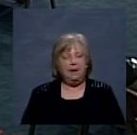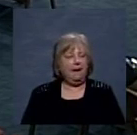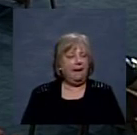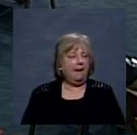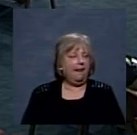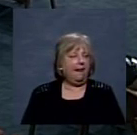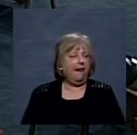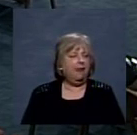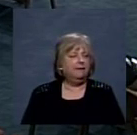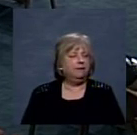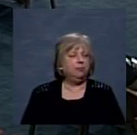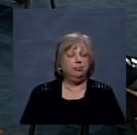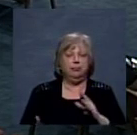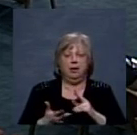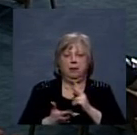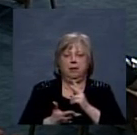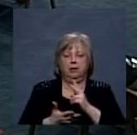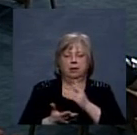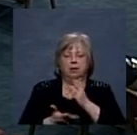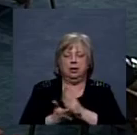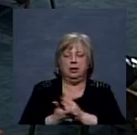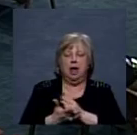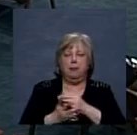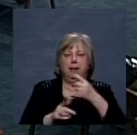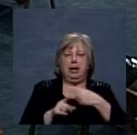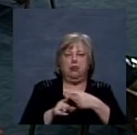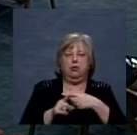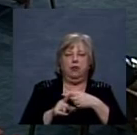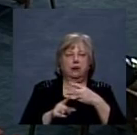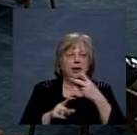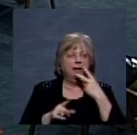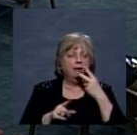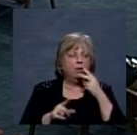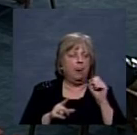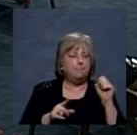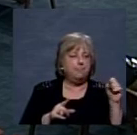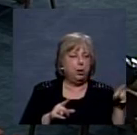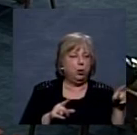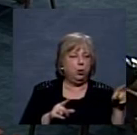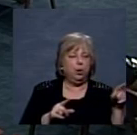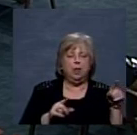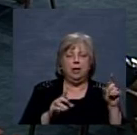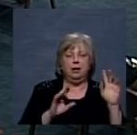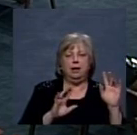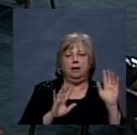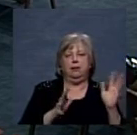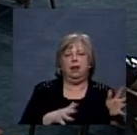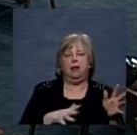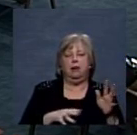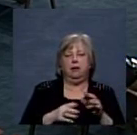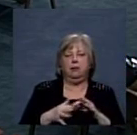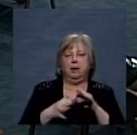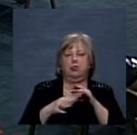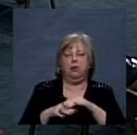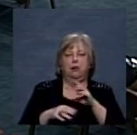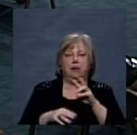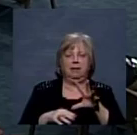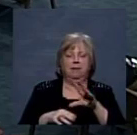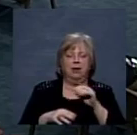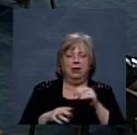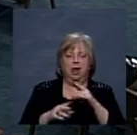People stop at the intersections and throw out their cigarette butts, and they just remain there, particularly on 65th and